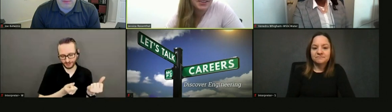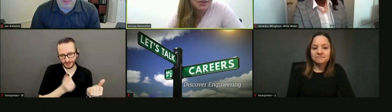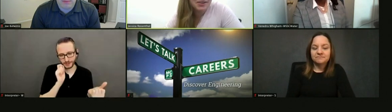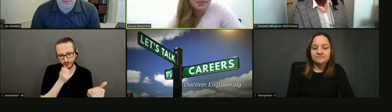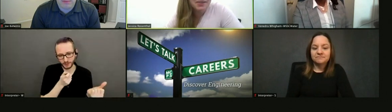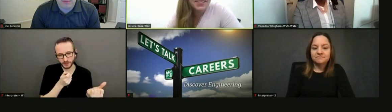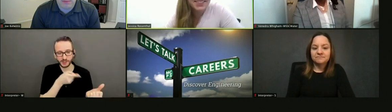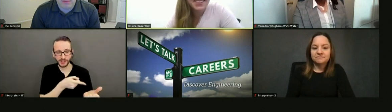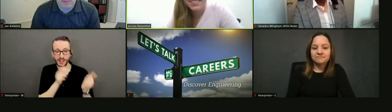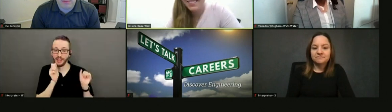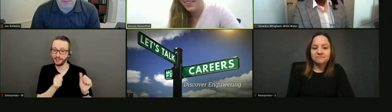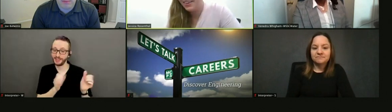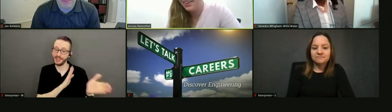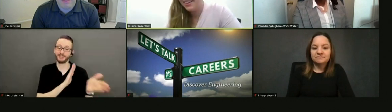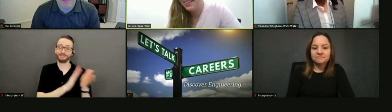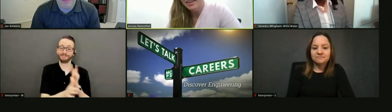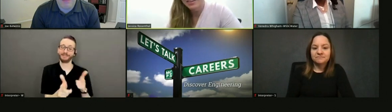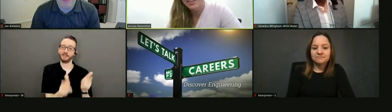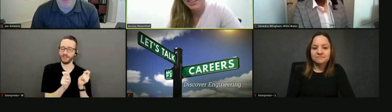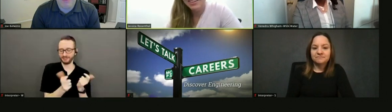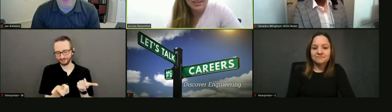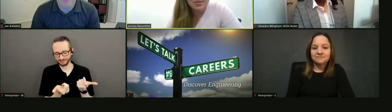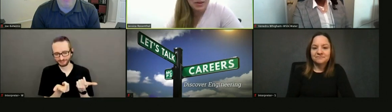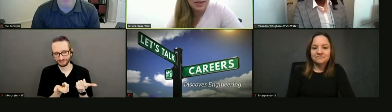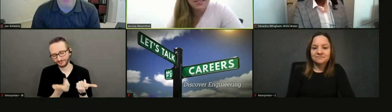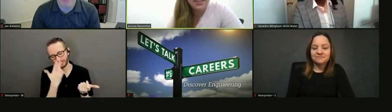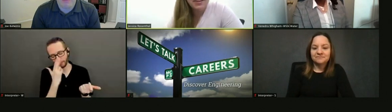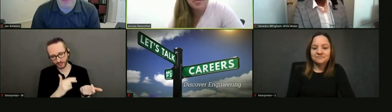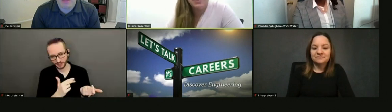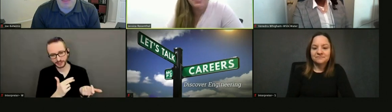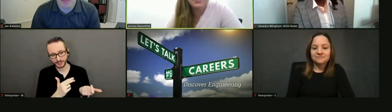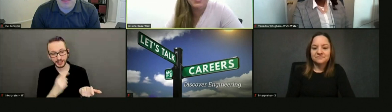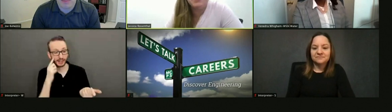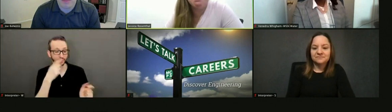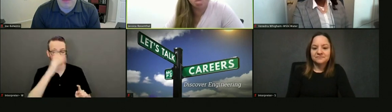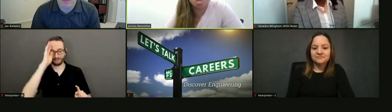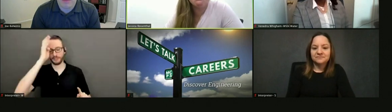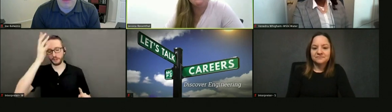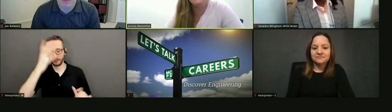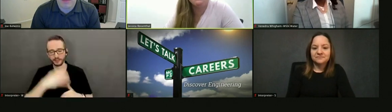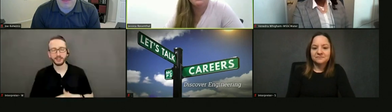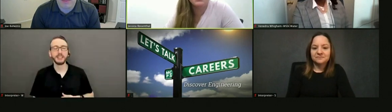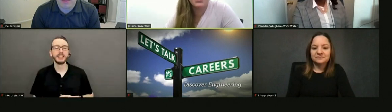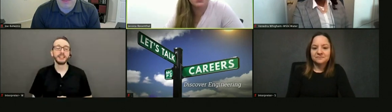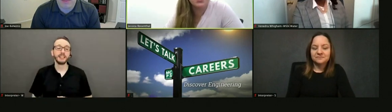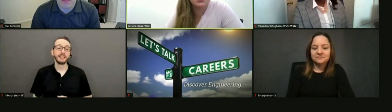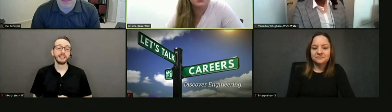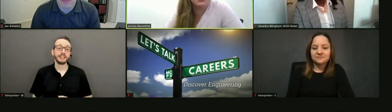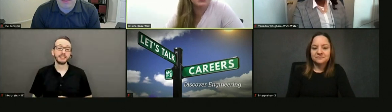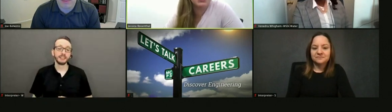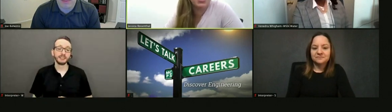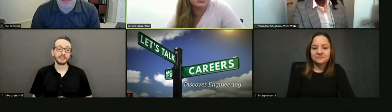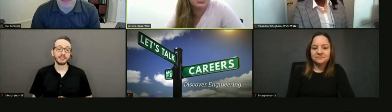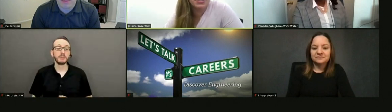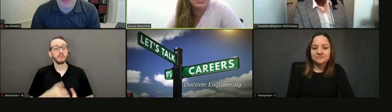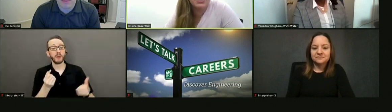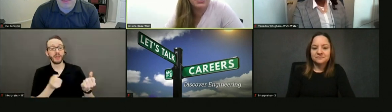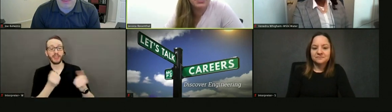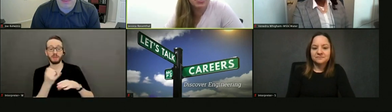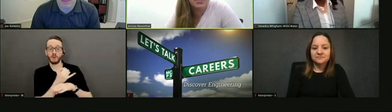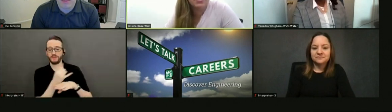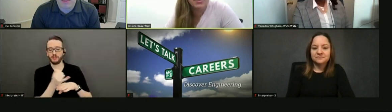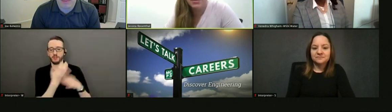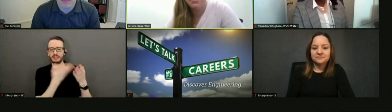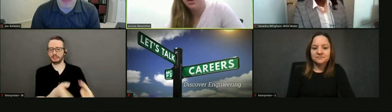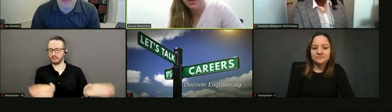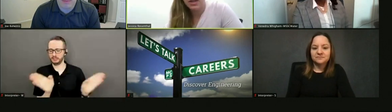especially cars that can go really fast and are pretty innovative. But the automotive industry in general, I